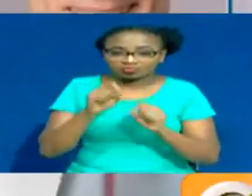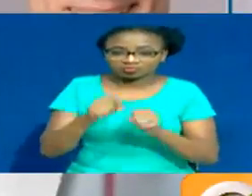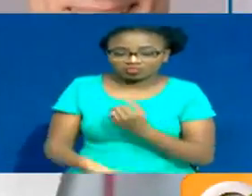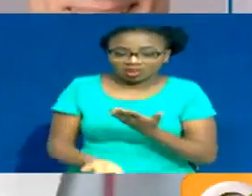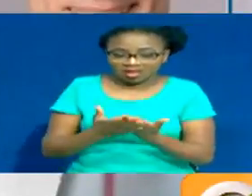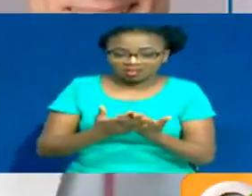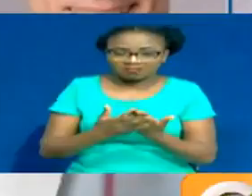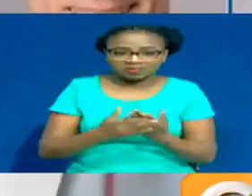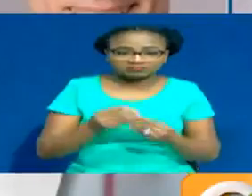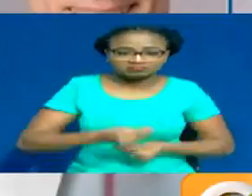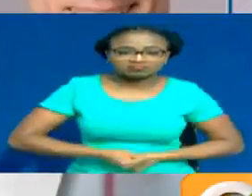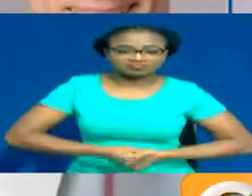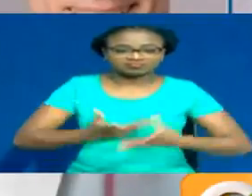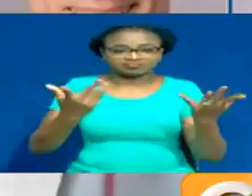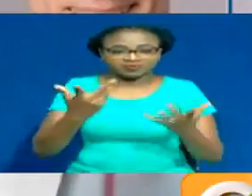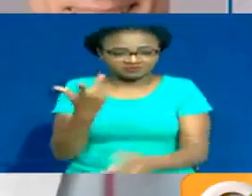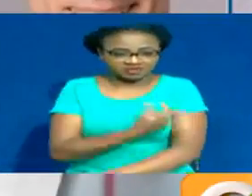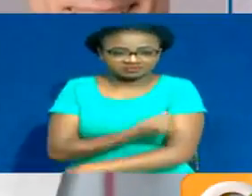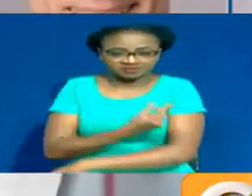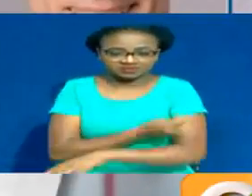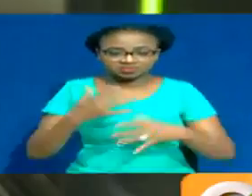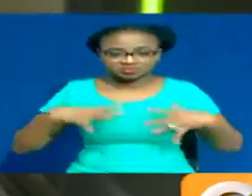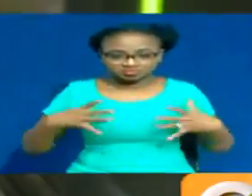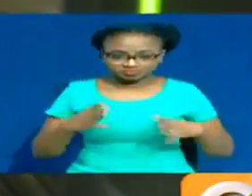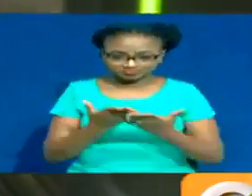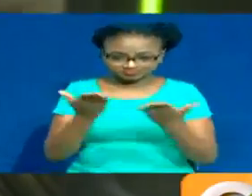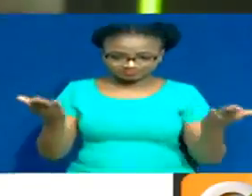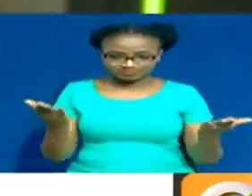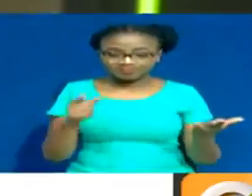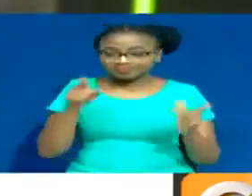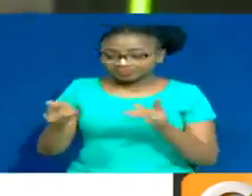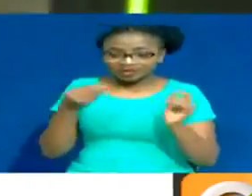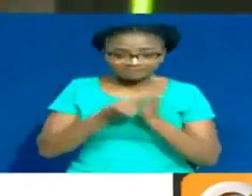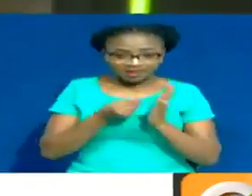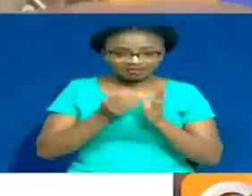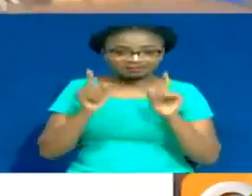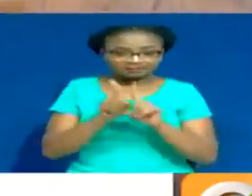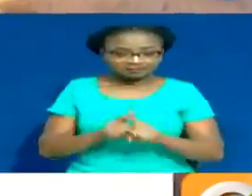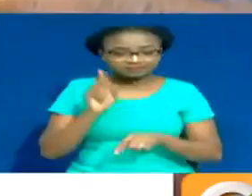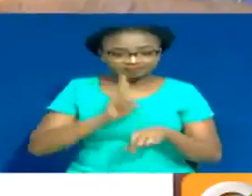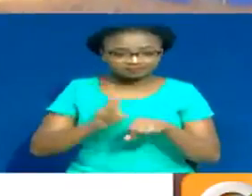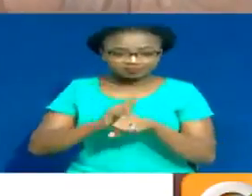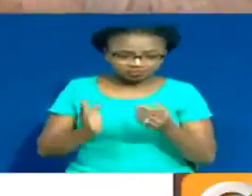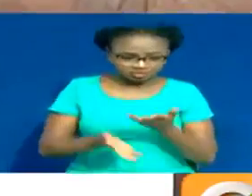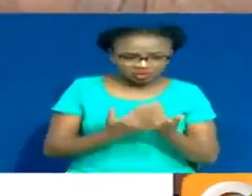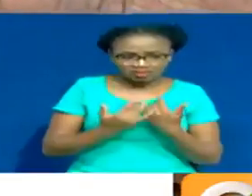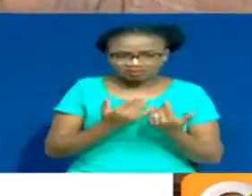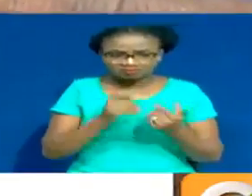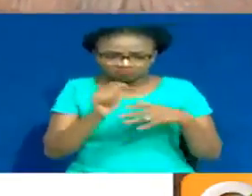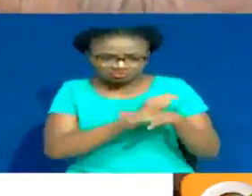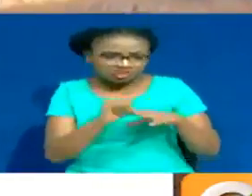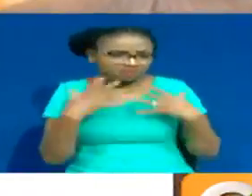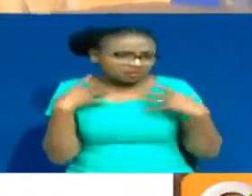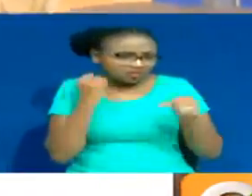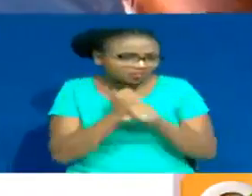accelerate the deployment of vaccines to the wider population." End of quote. The money will also be used for vaccine safety surveillance, training